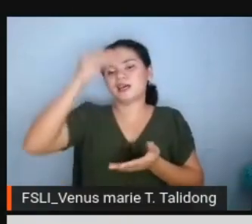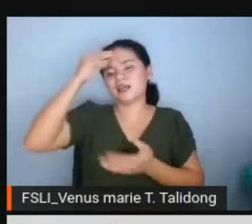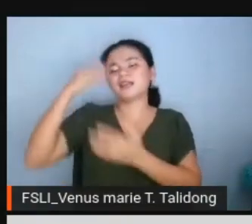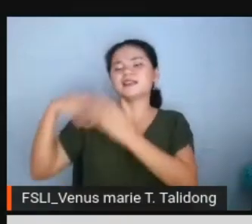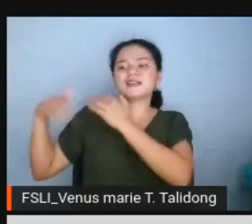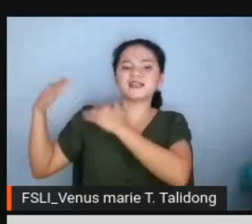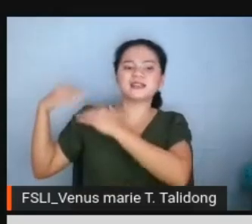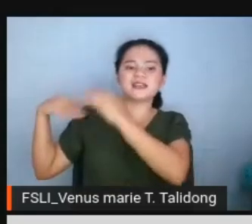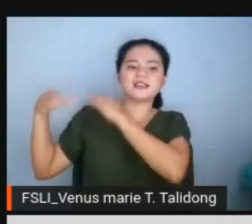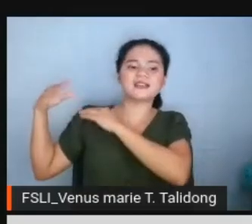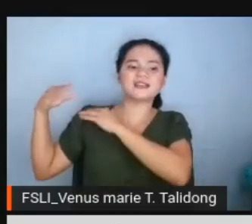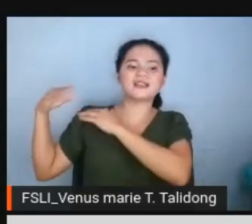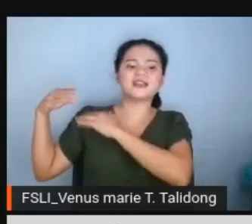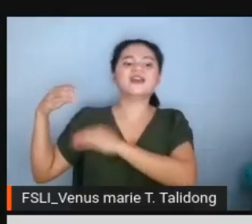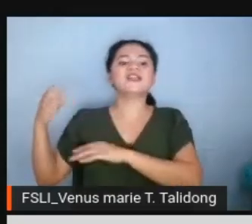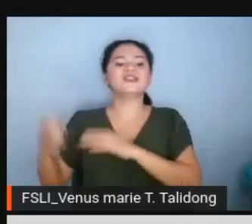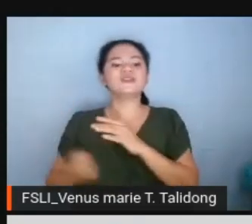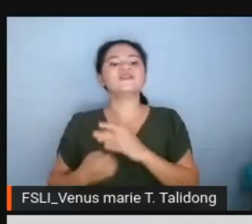para siyang